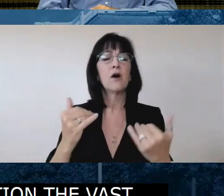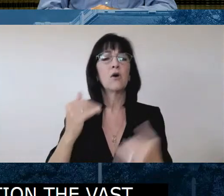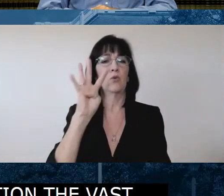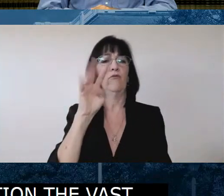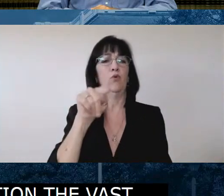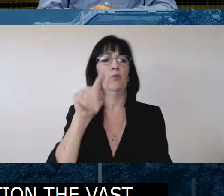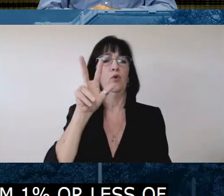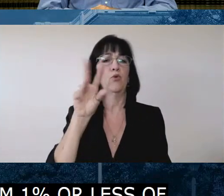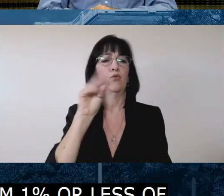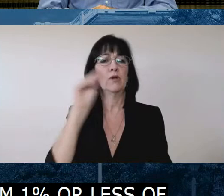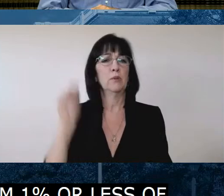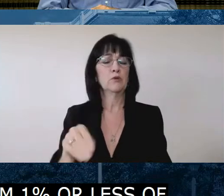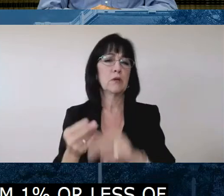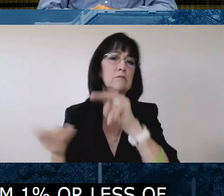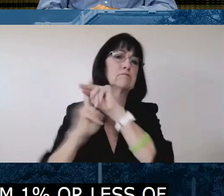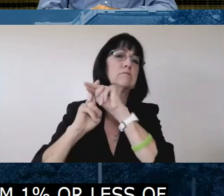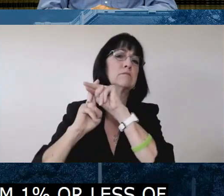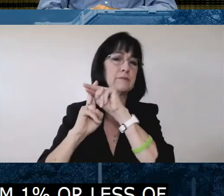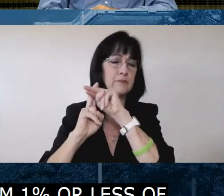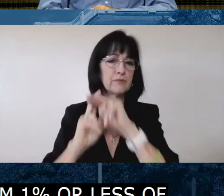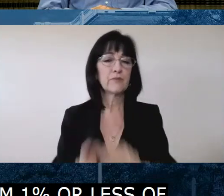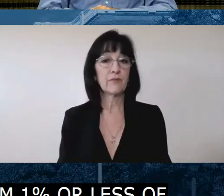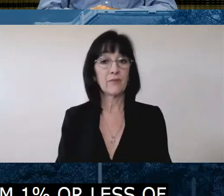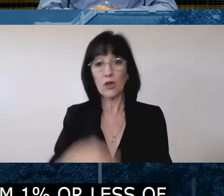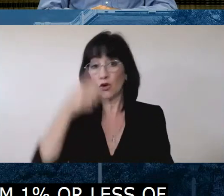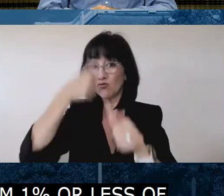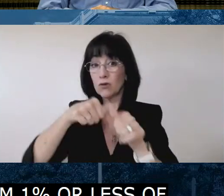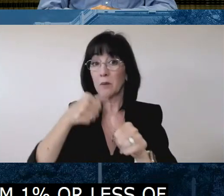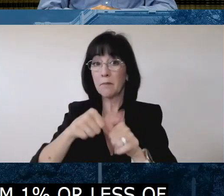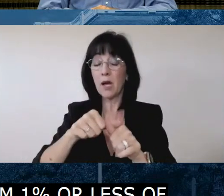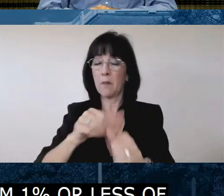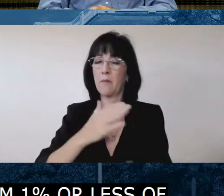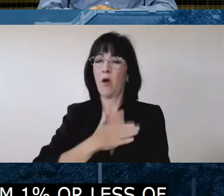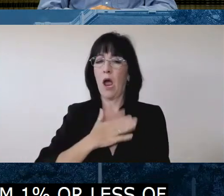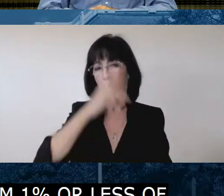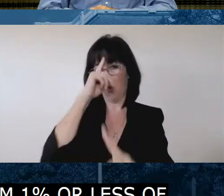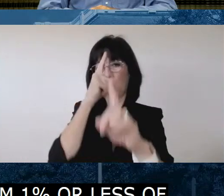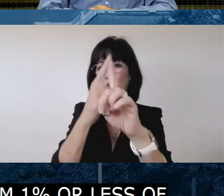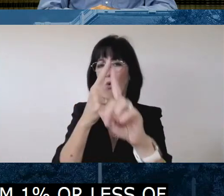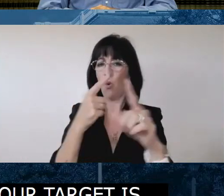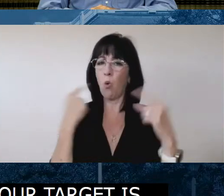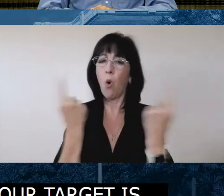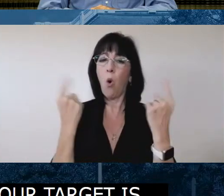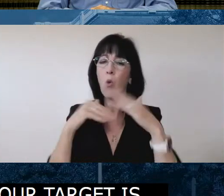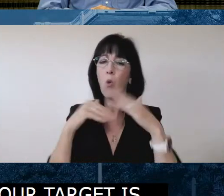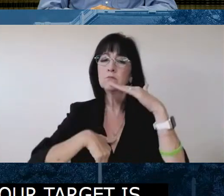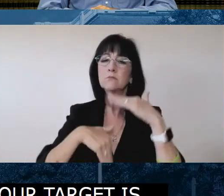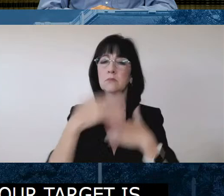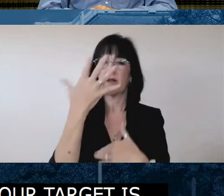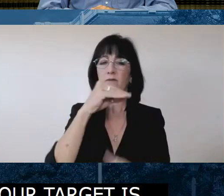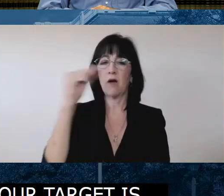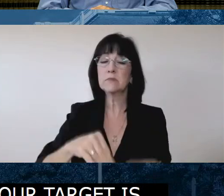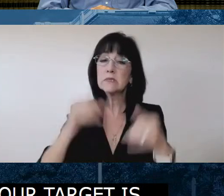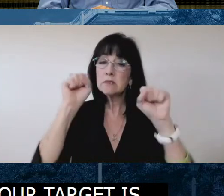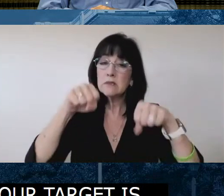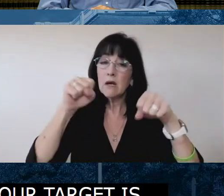4.3%. You'll remember that our target always has been to be under 5%, so we're still below